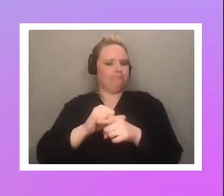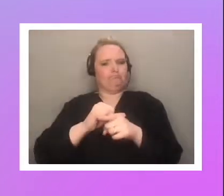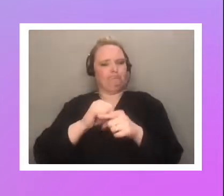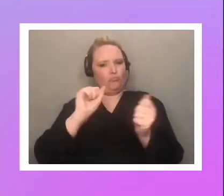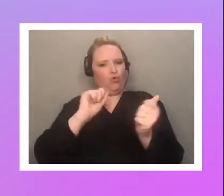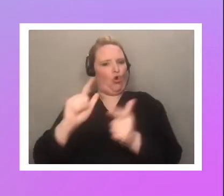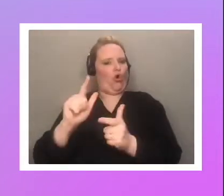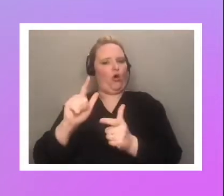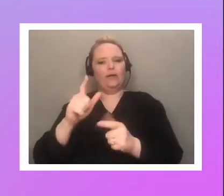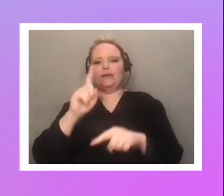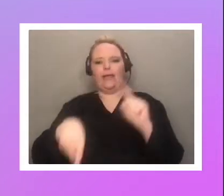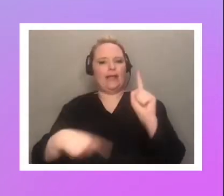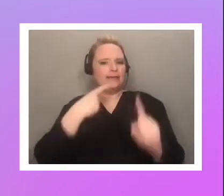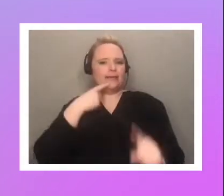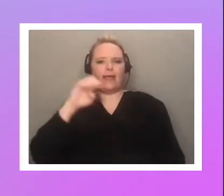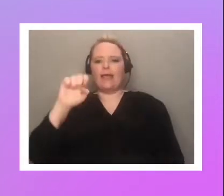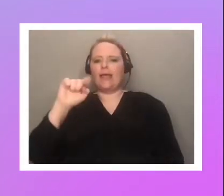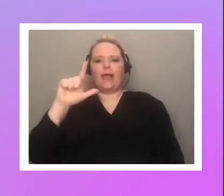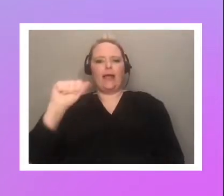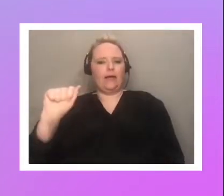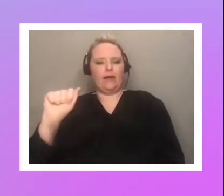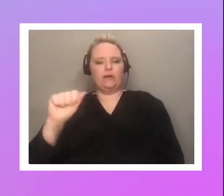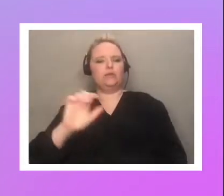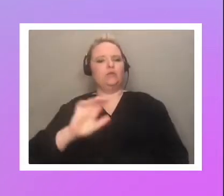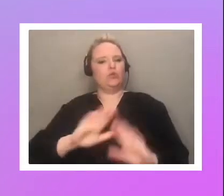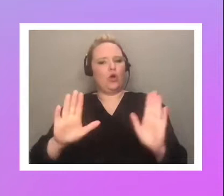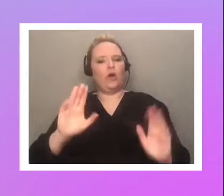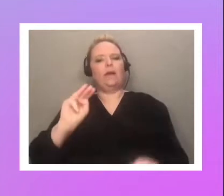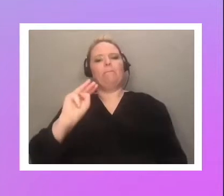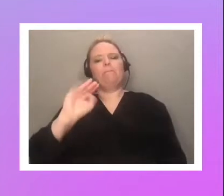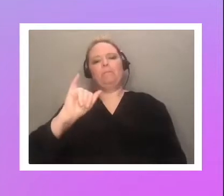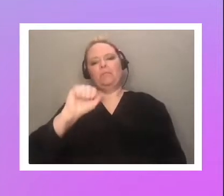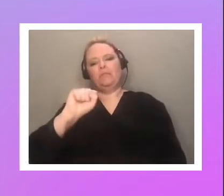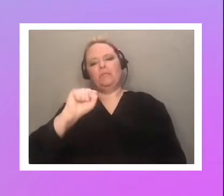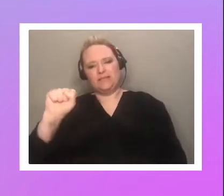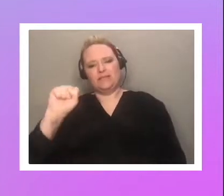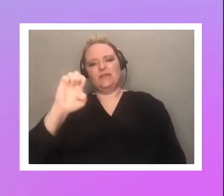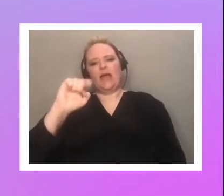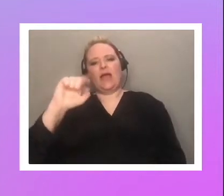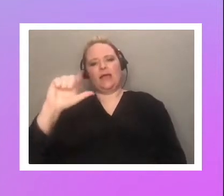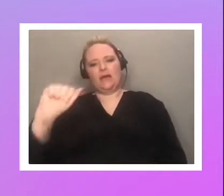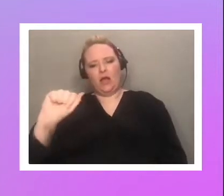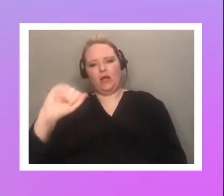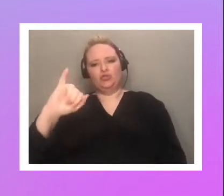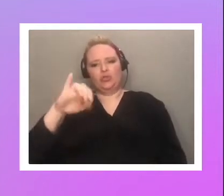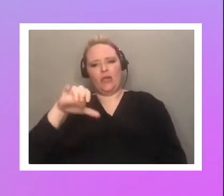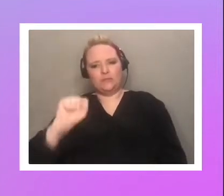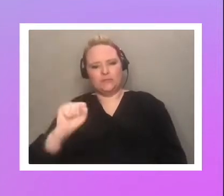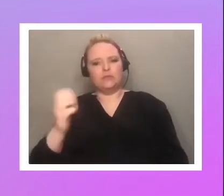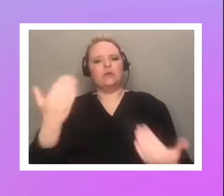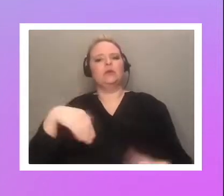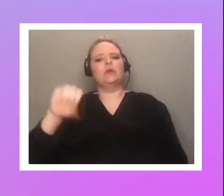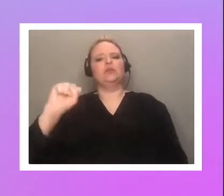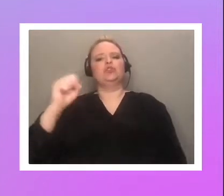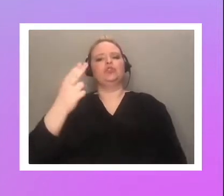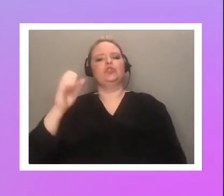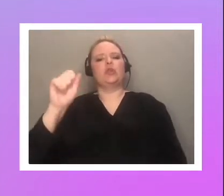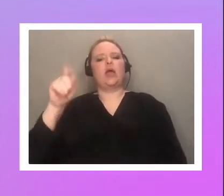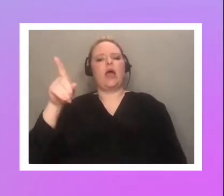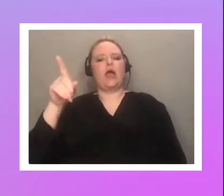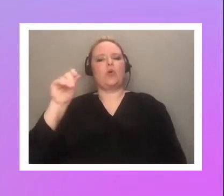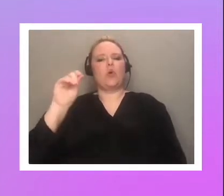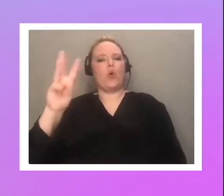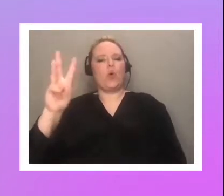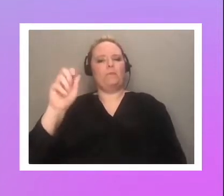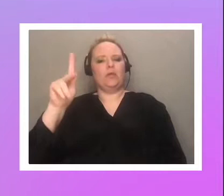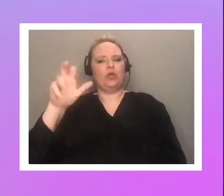all out. You can't just say Etta James. It's Miss Etta James in Shadowmere. So any of you who play Elder Scrolls will get the